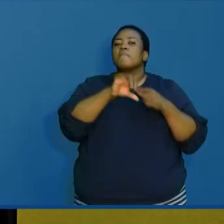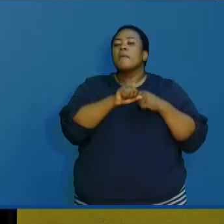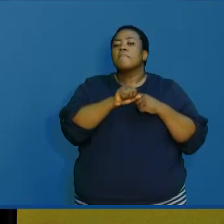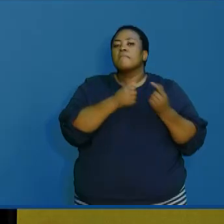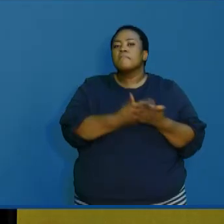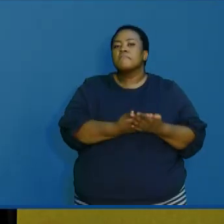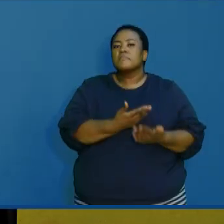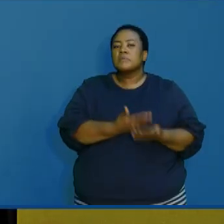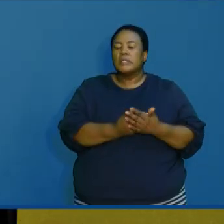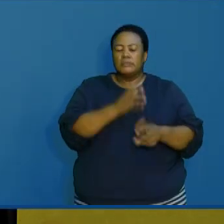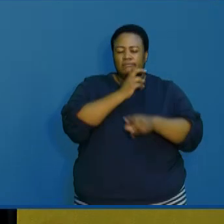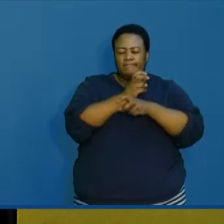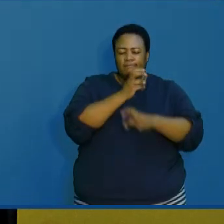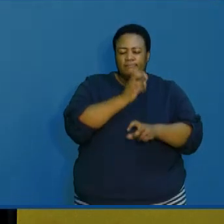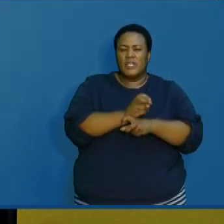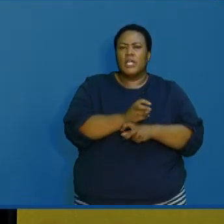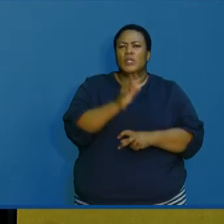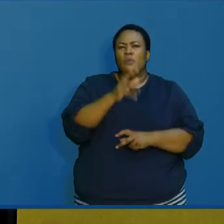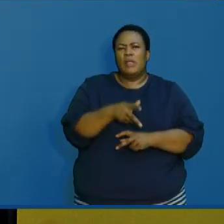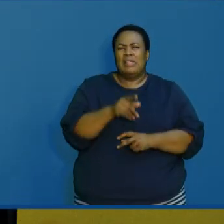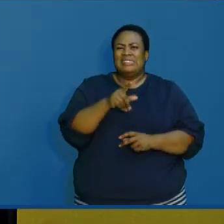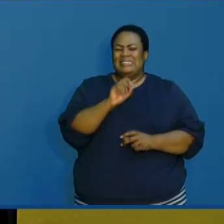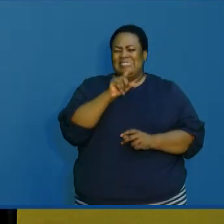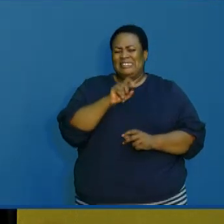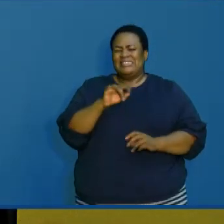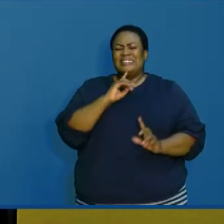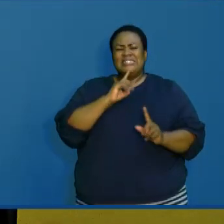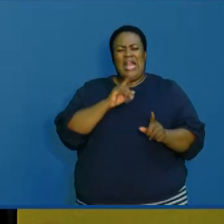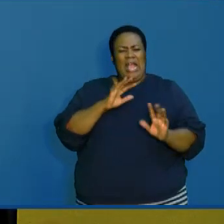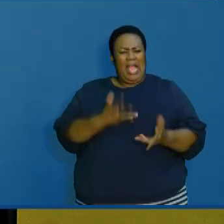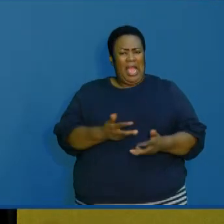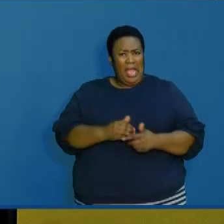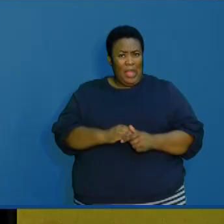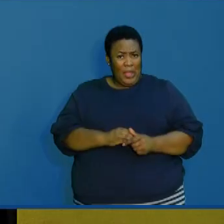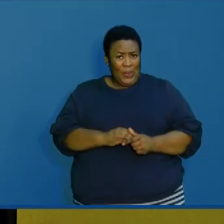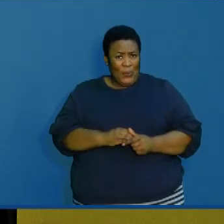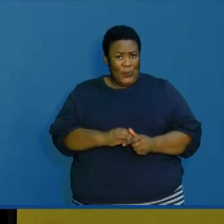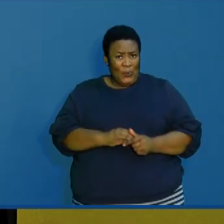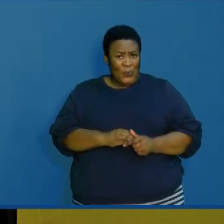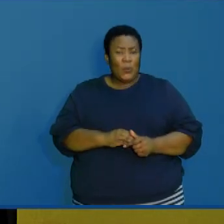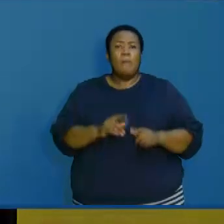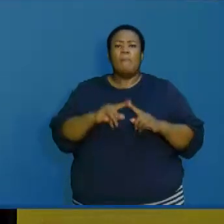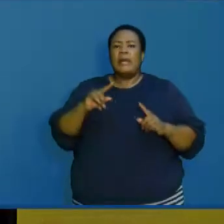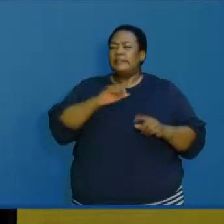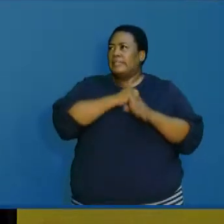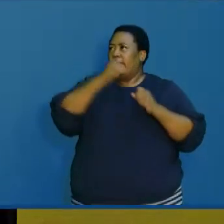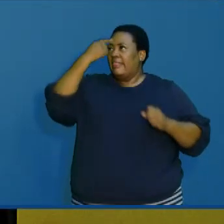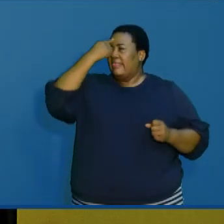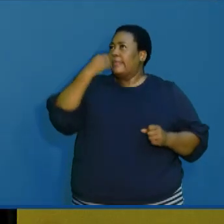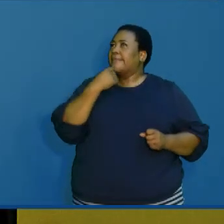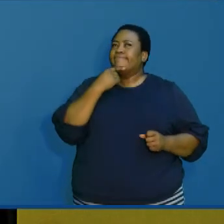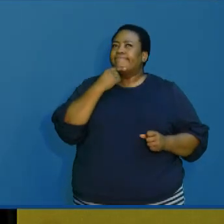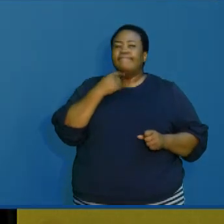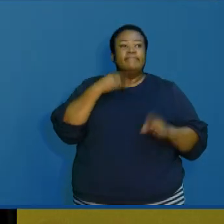quite difficult sometimes to respond to these questions, but never at any point should you tell yourself that you